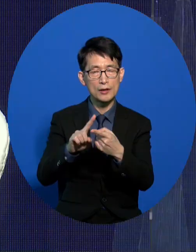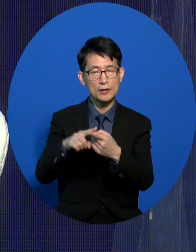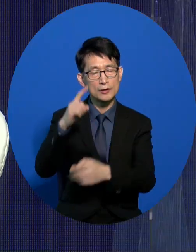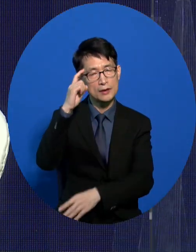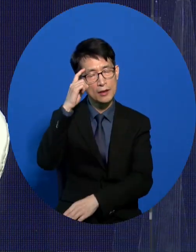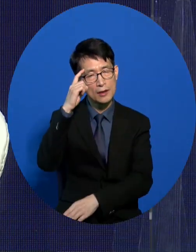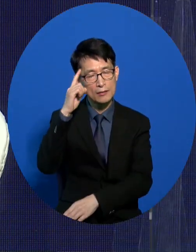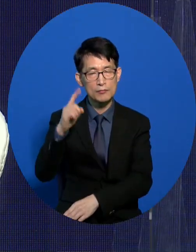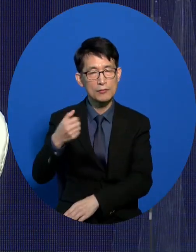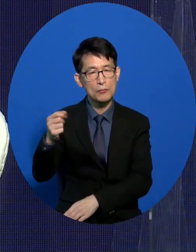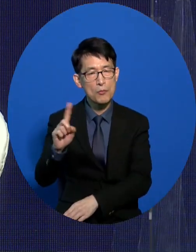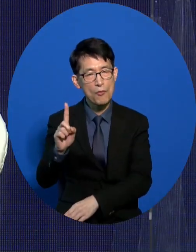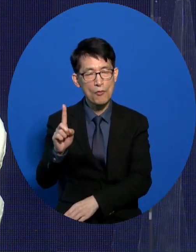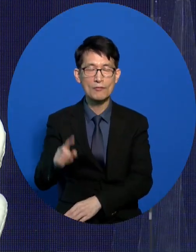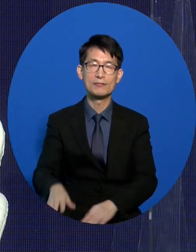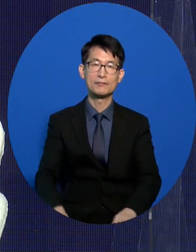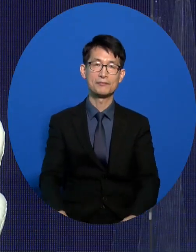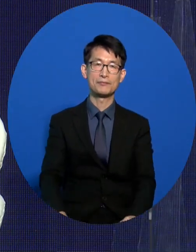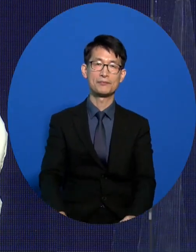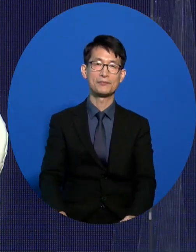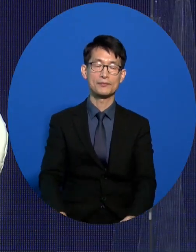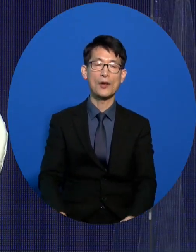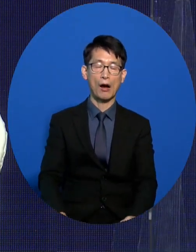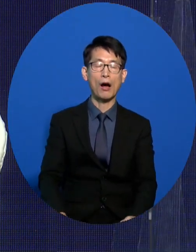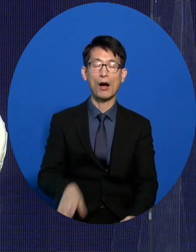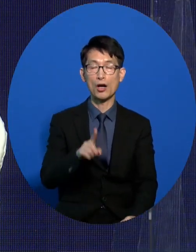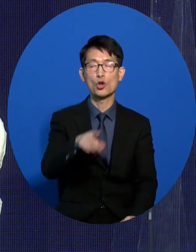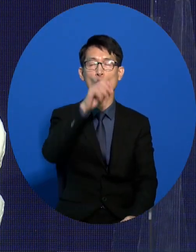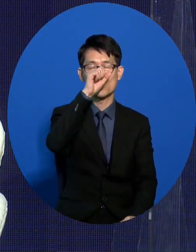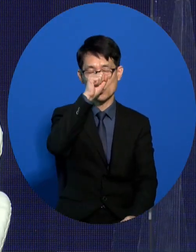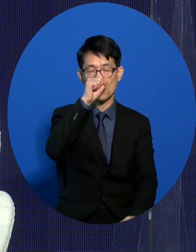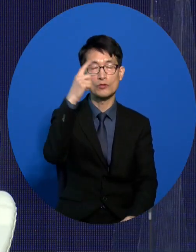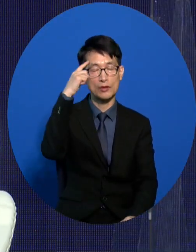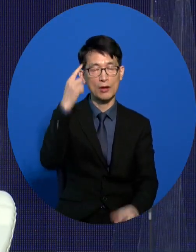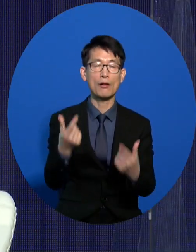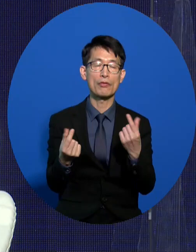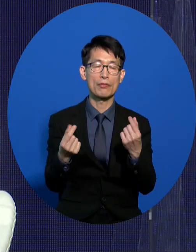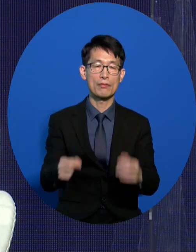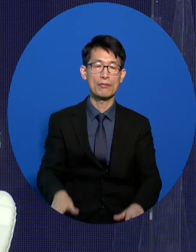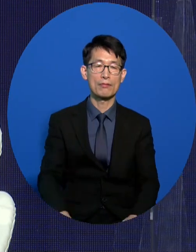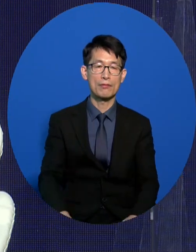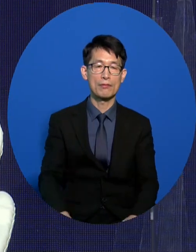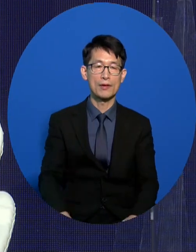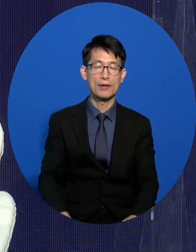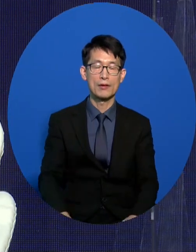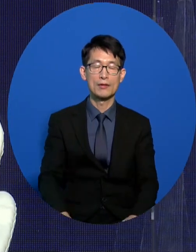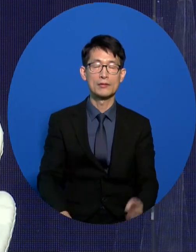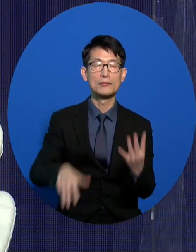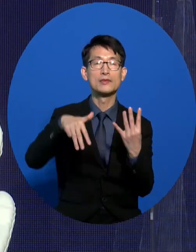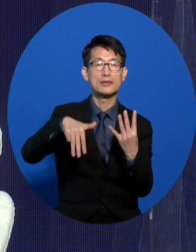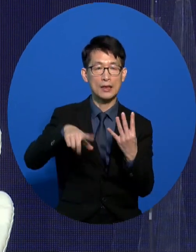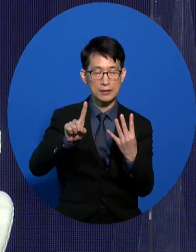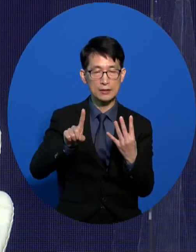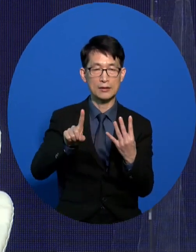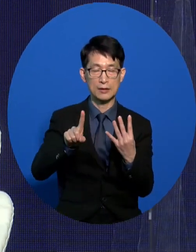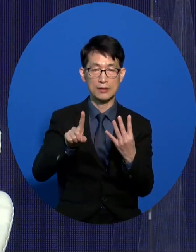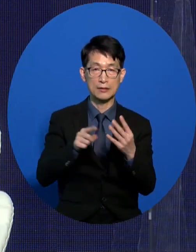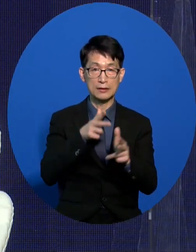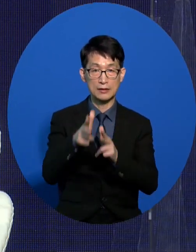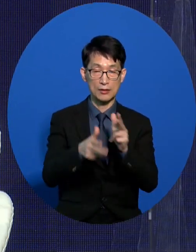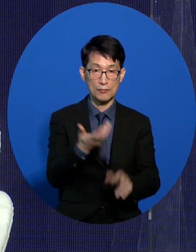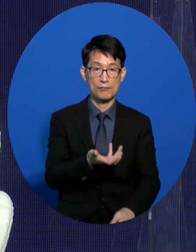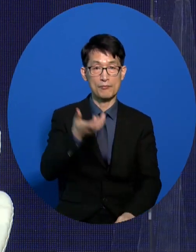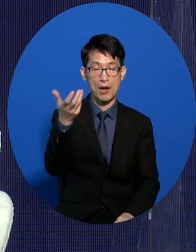cooperating on an R&D project for autonomous taxis for the disabled. What is your opinion? I believe it's an